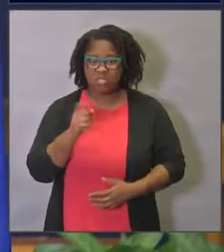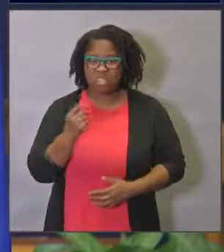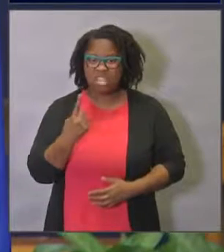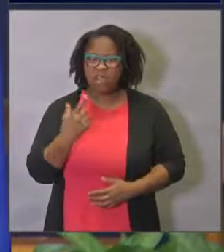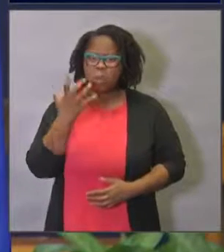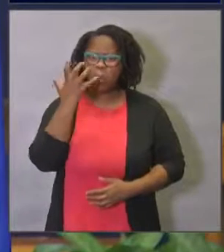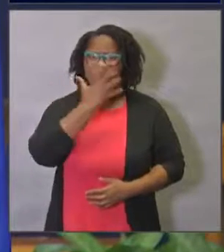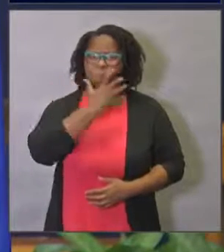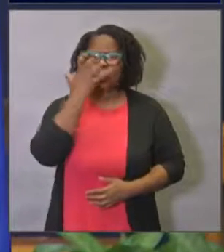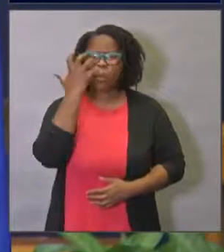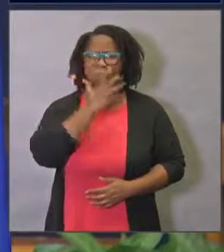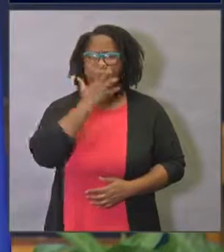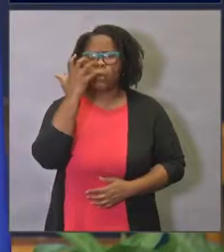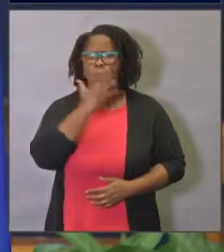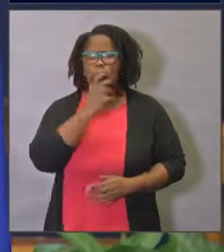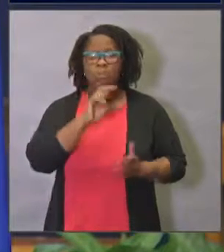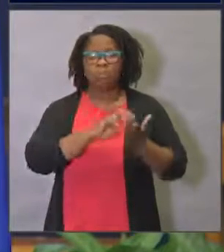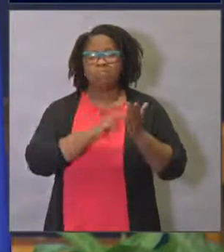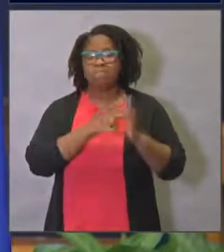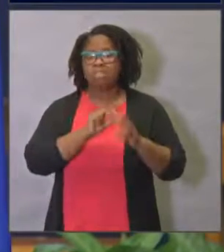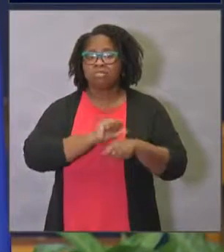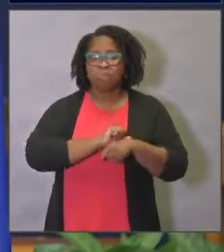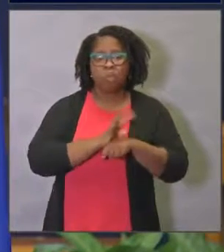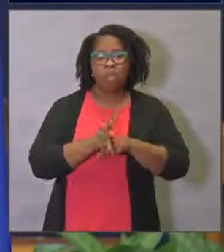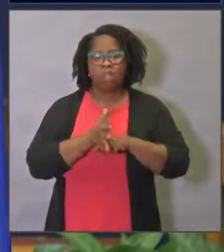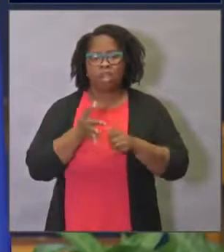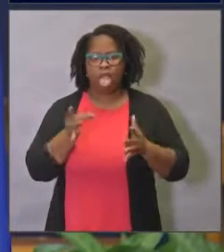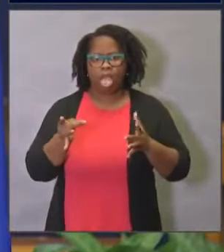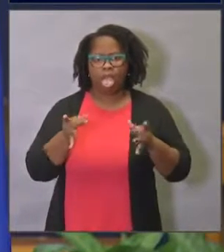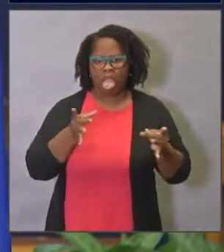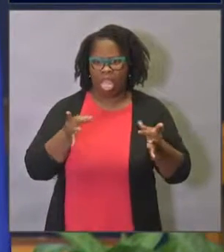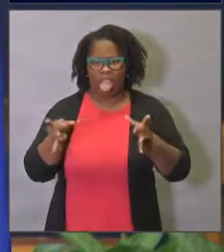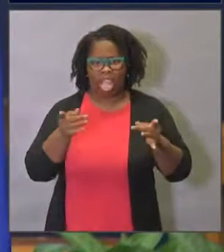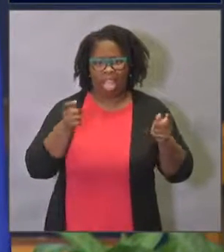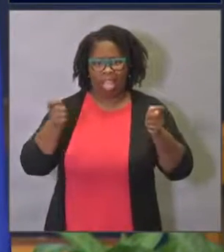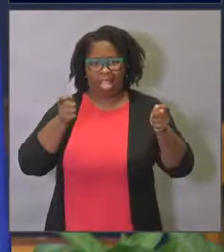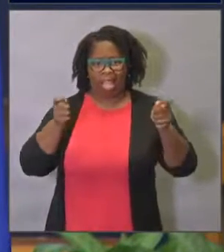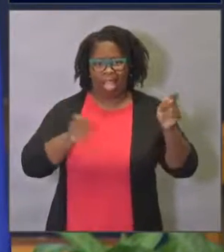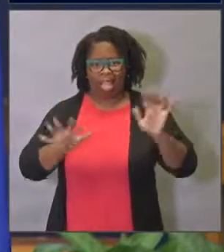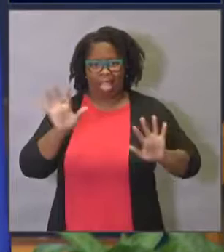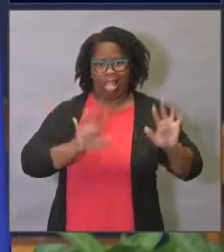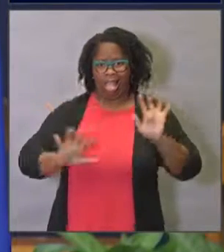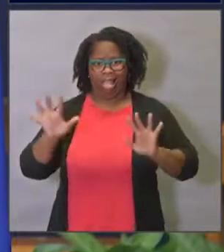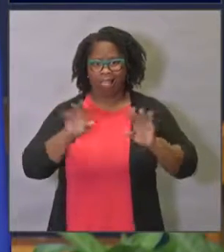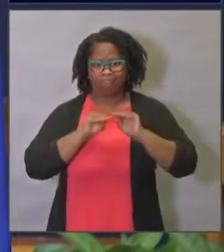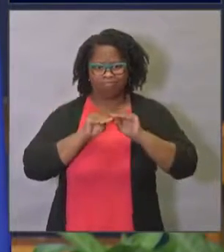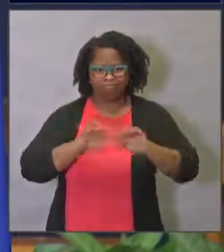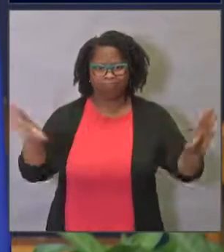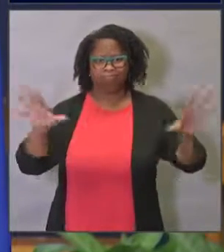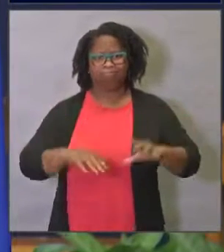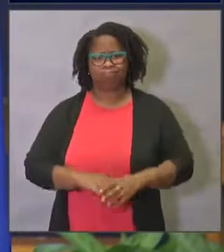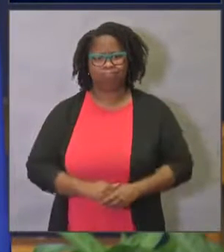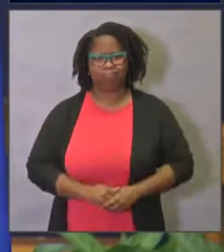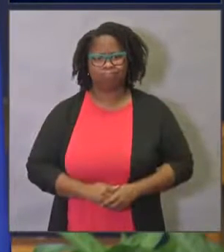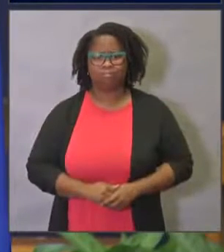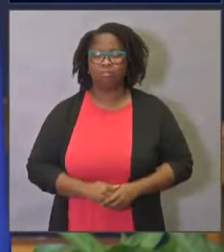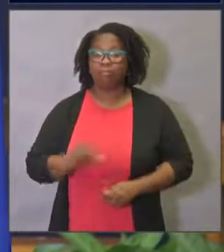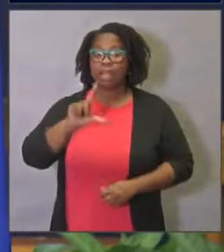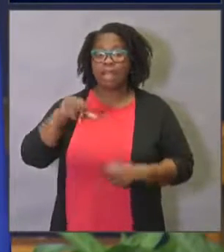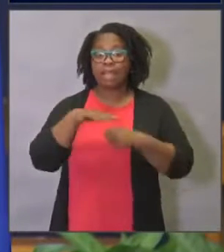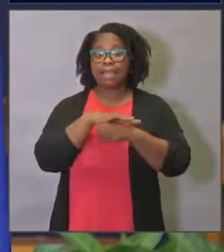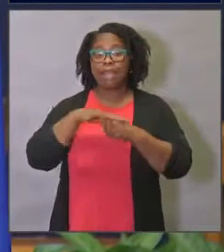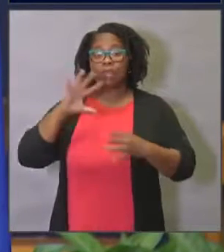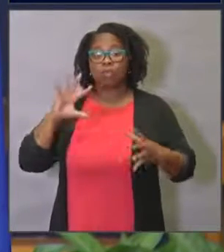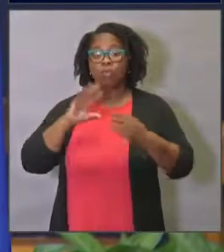represent transmission that continues to be out of control. It brings the total number of cases in LA County to